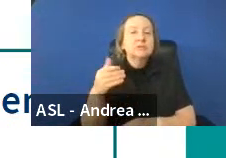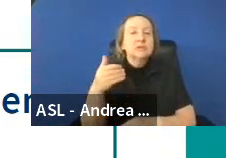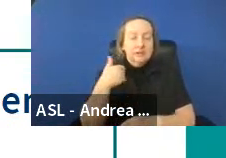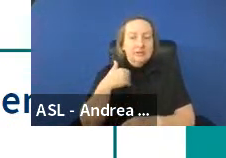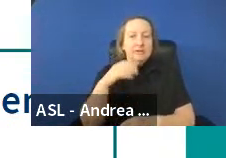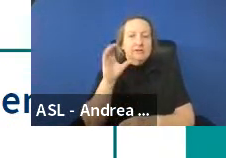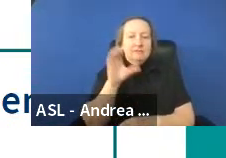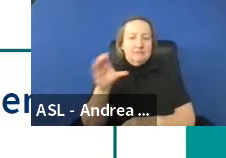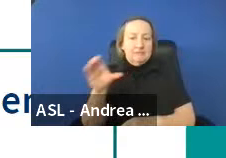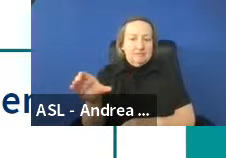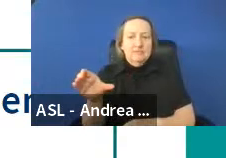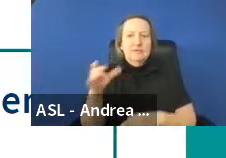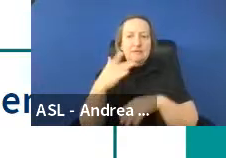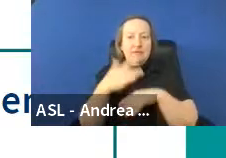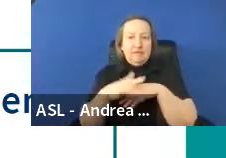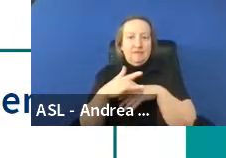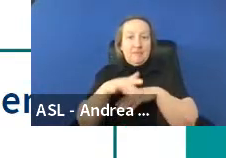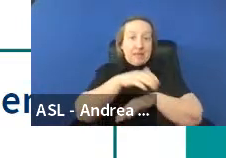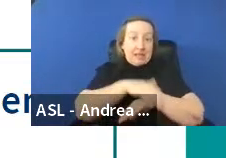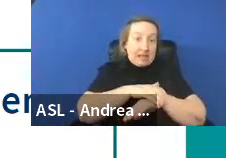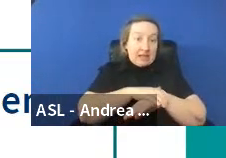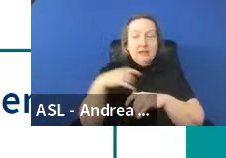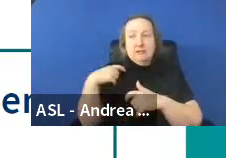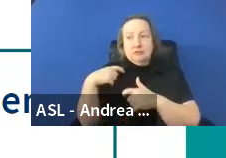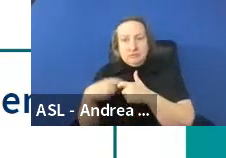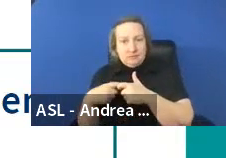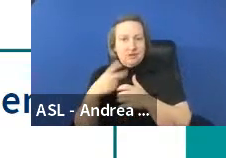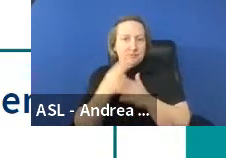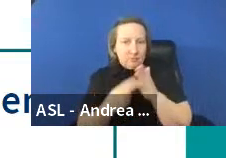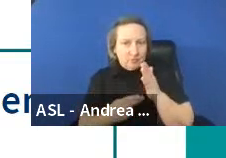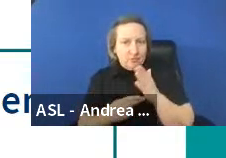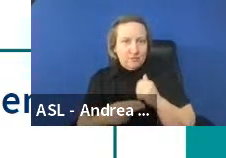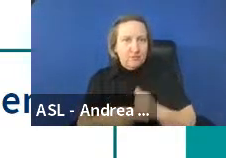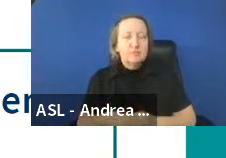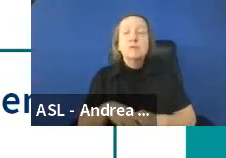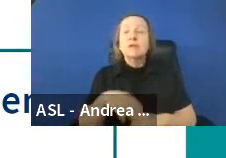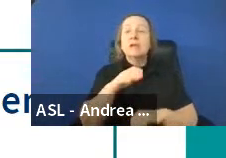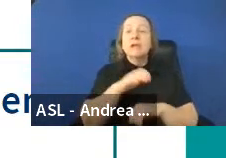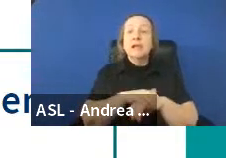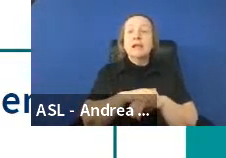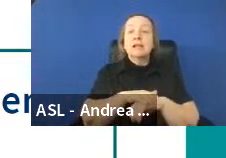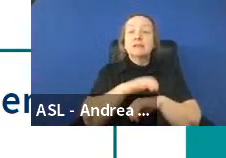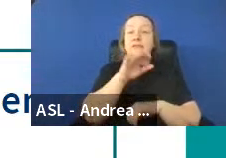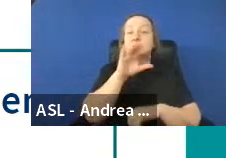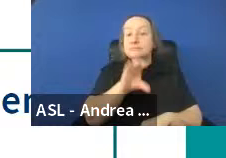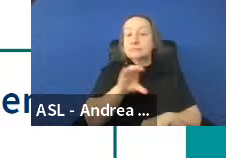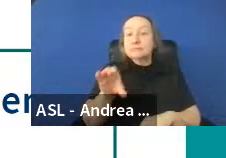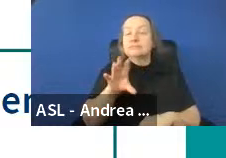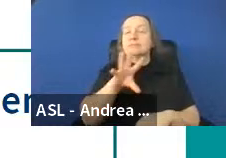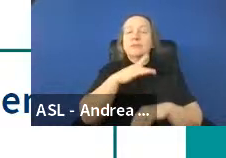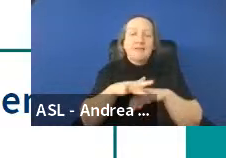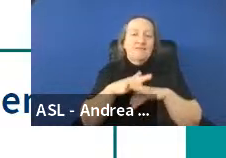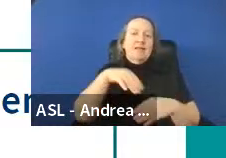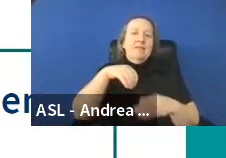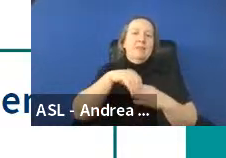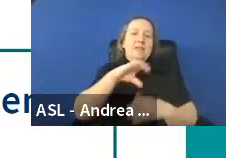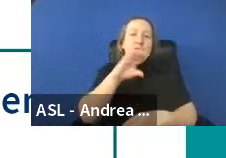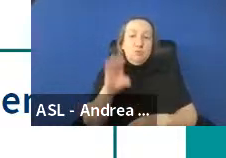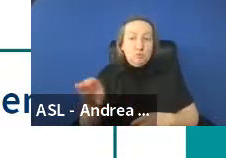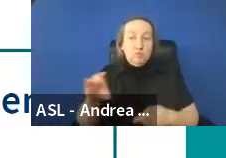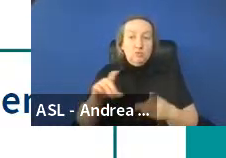captions are available in English and in Spanish. English closed captions are available within Zoom and